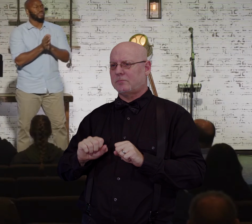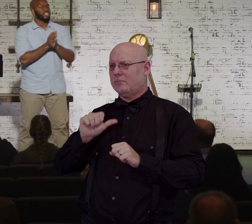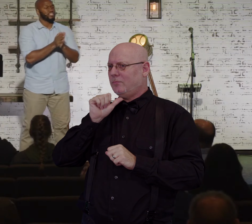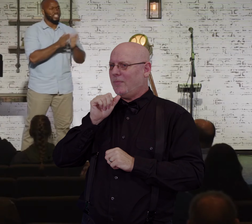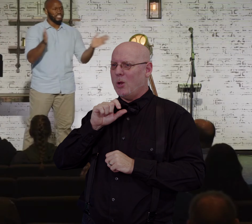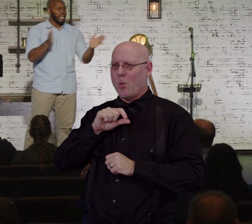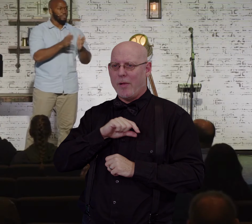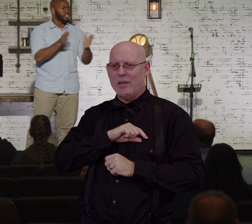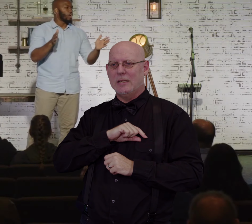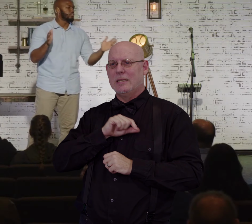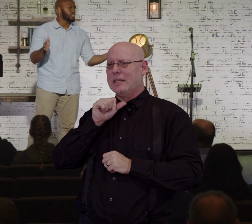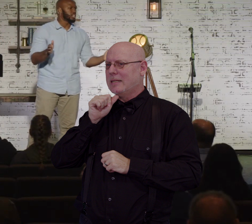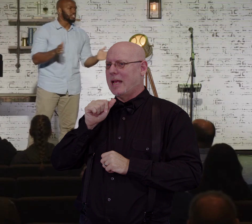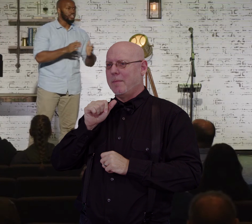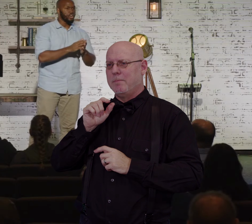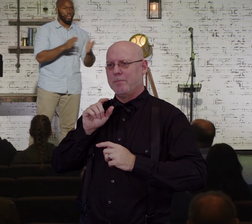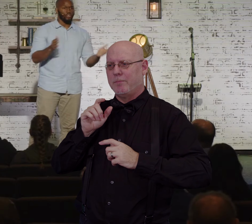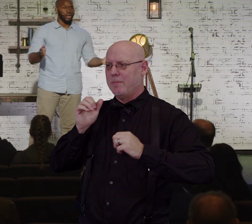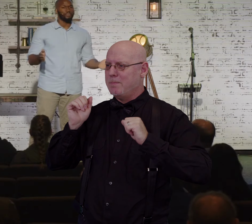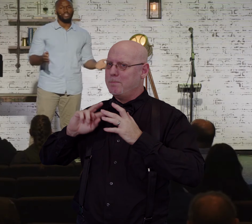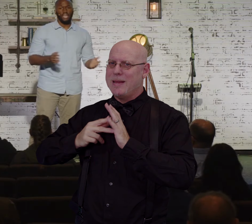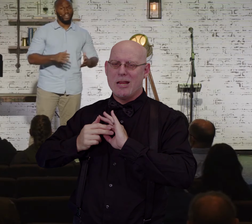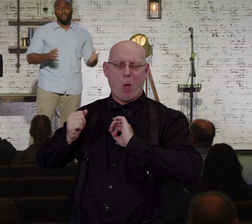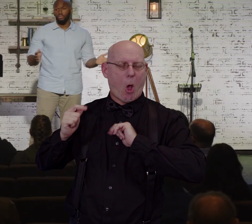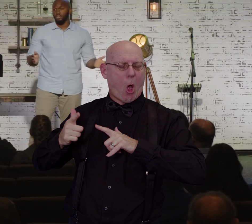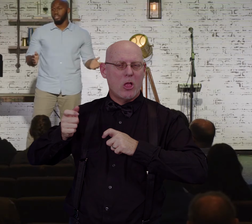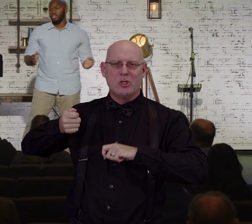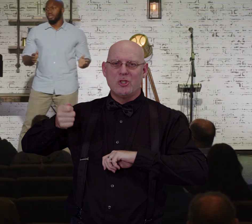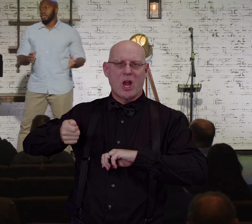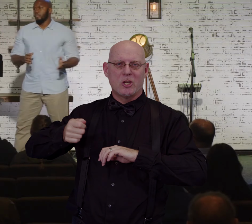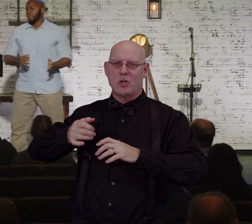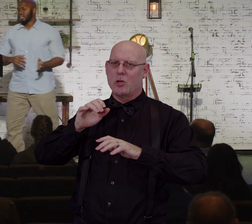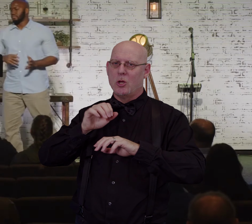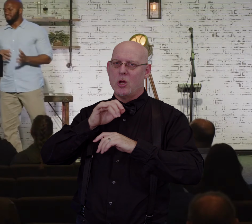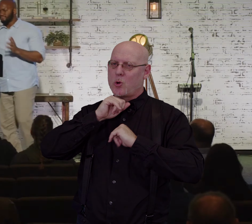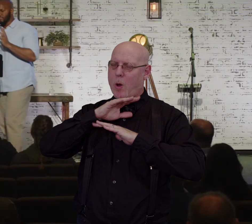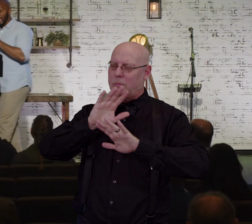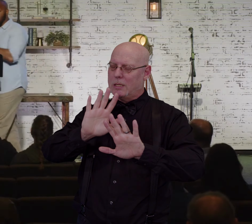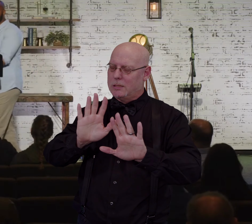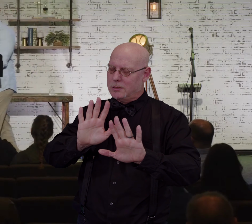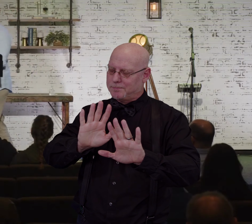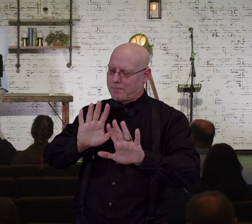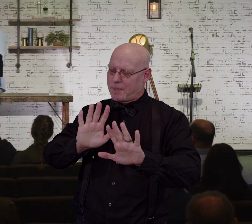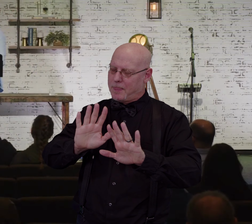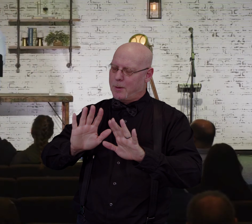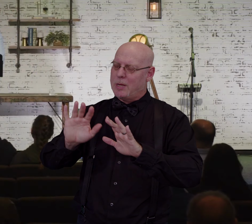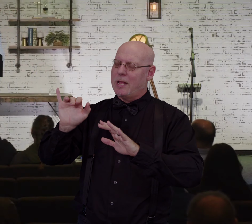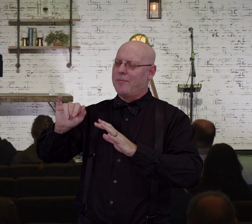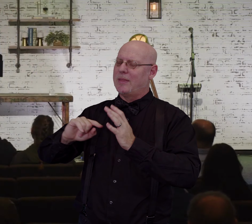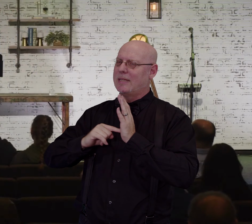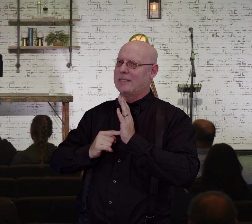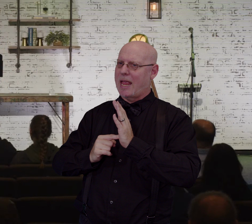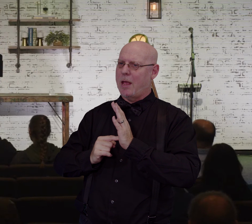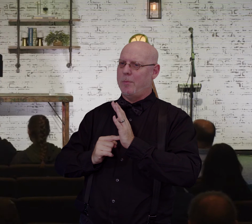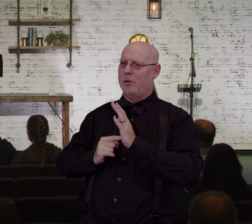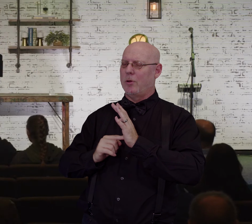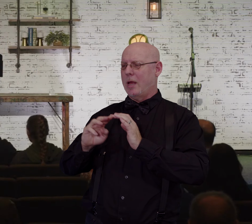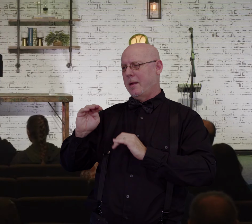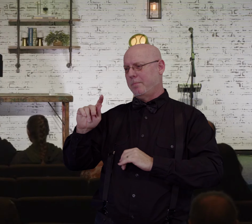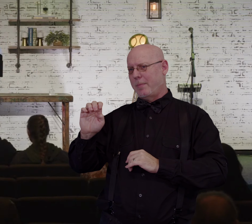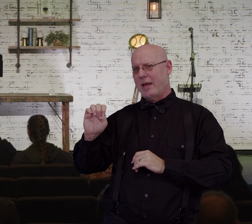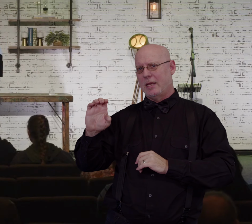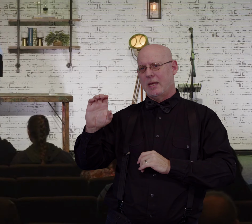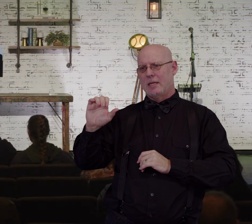qualify this by saying this does not mean all judges are corrupt at all. But I use the example of Mike